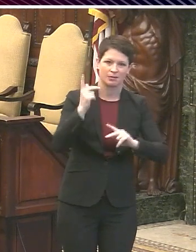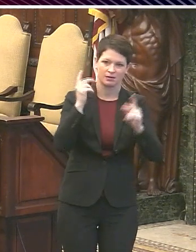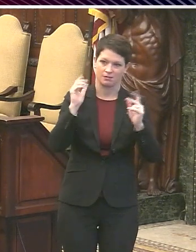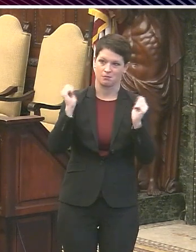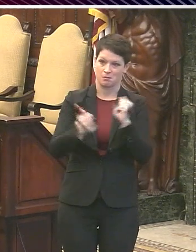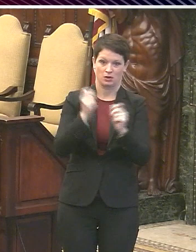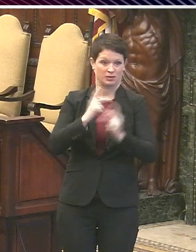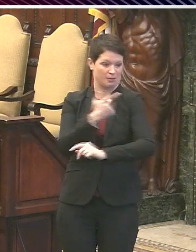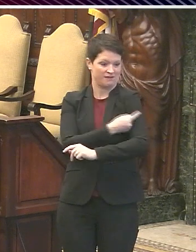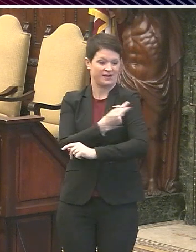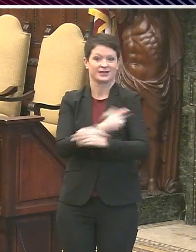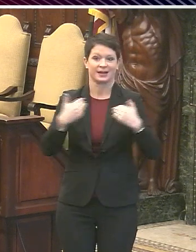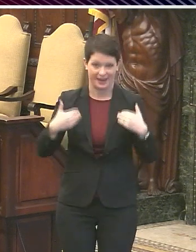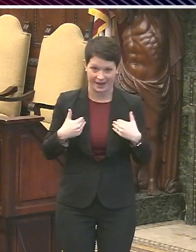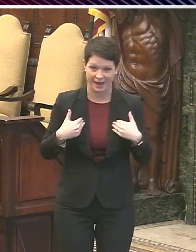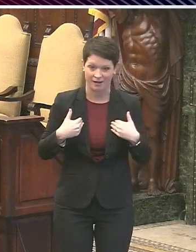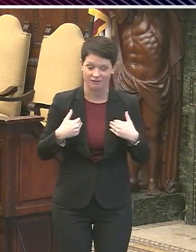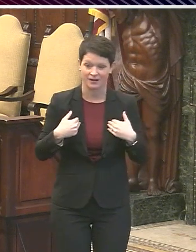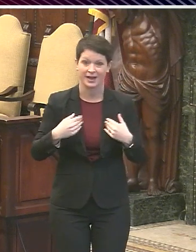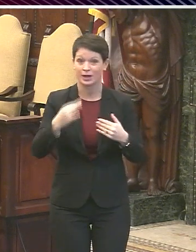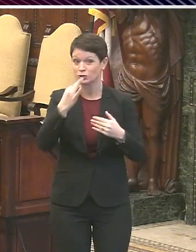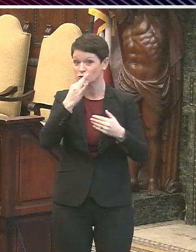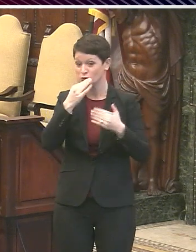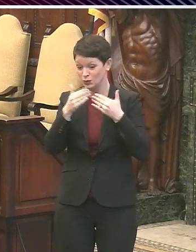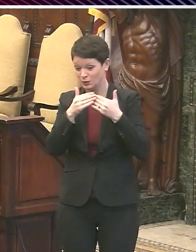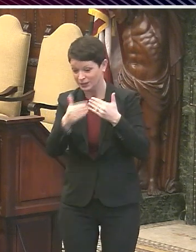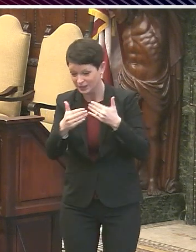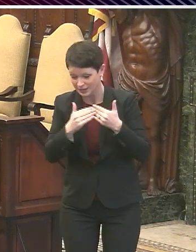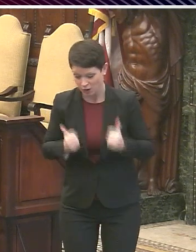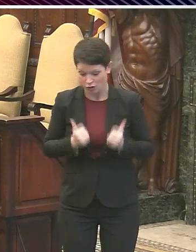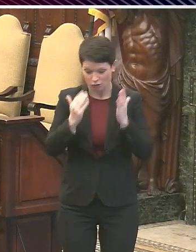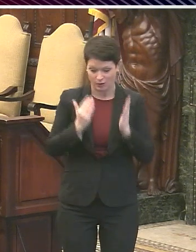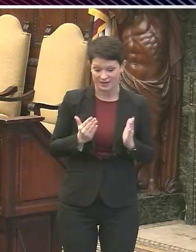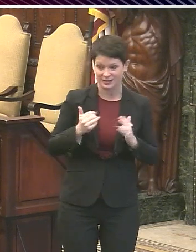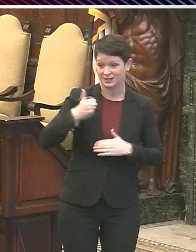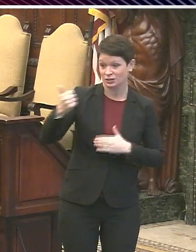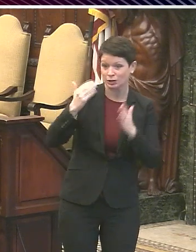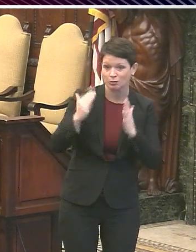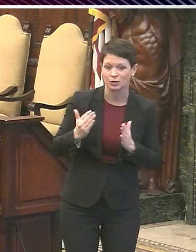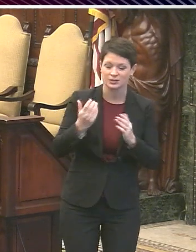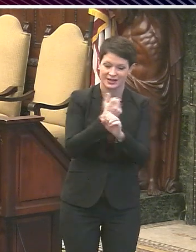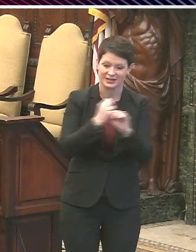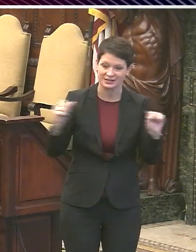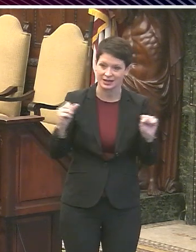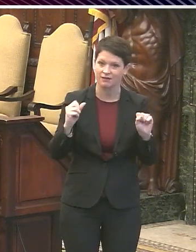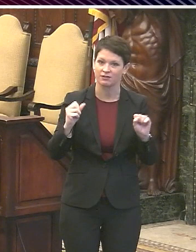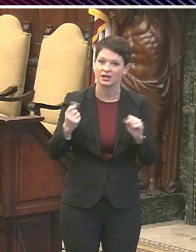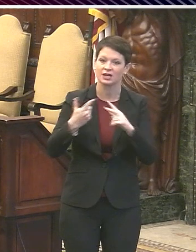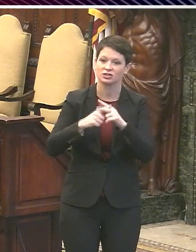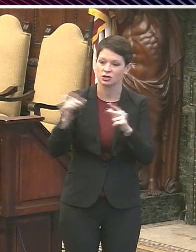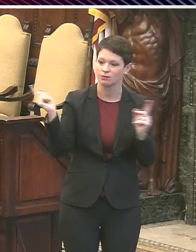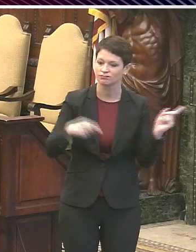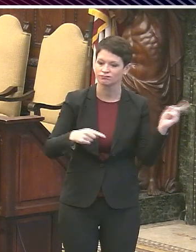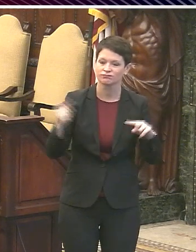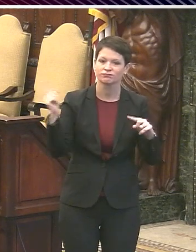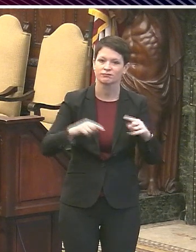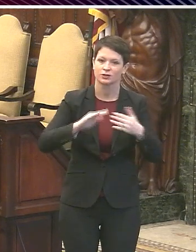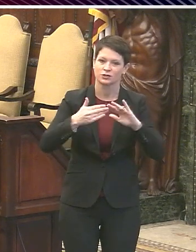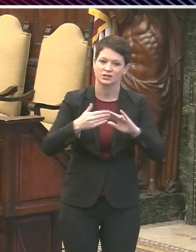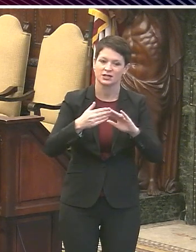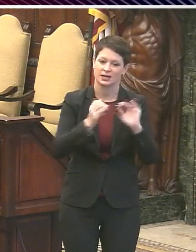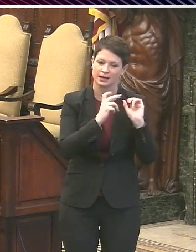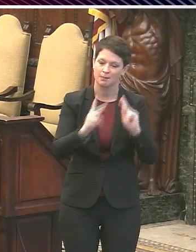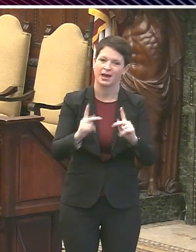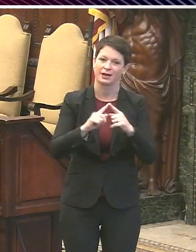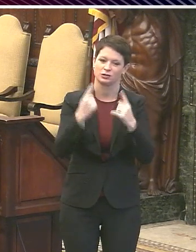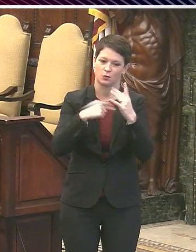vaccinated. That day in the not so distant future when residents and commuters can safely and gradually start getting back to everything we love about